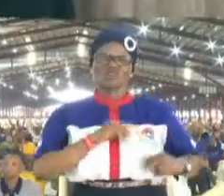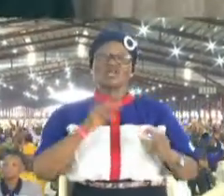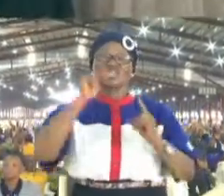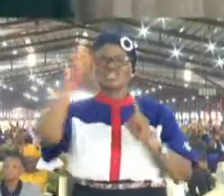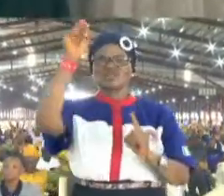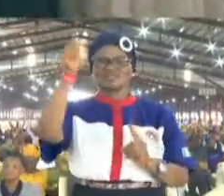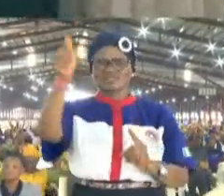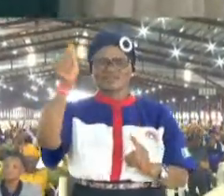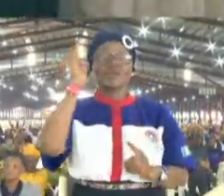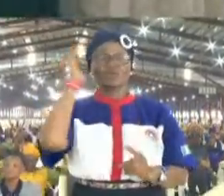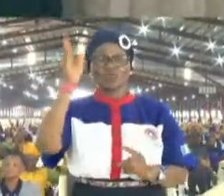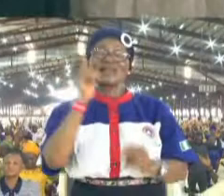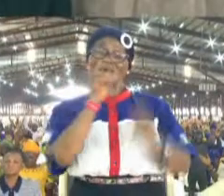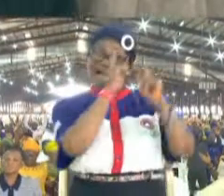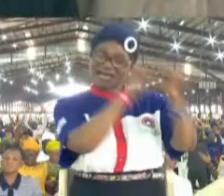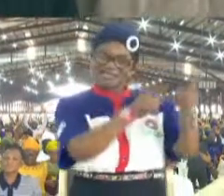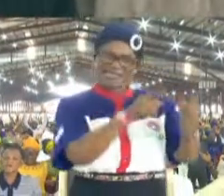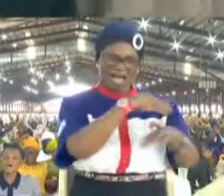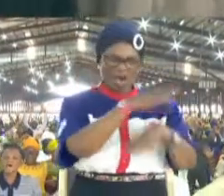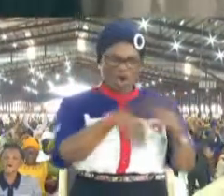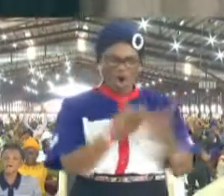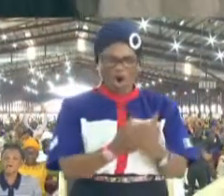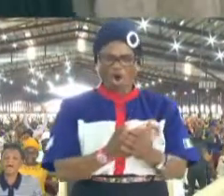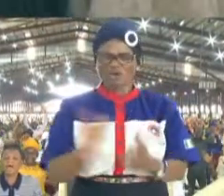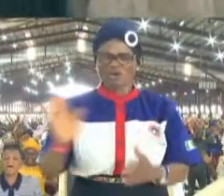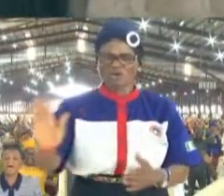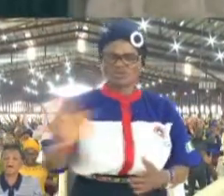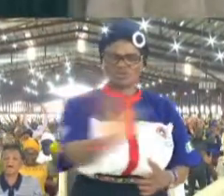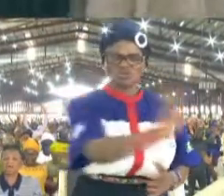will answer all your prayers by fire.